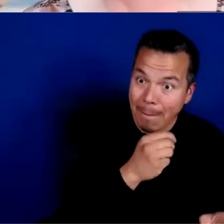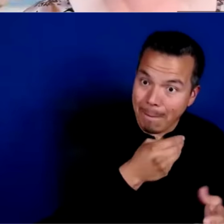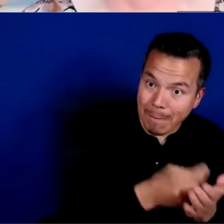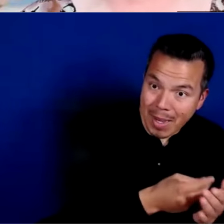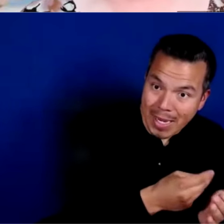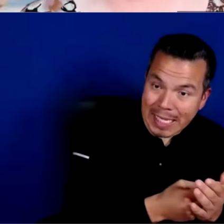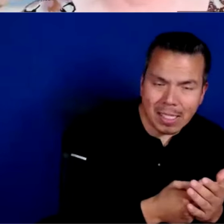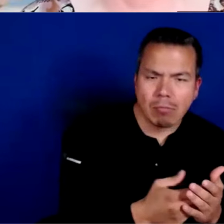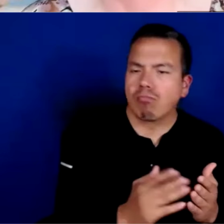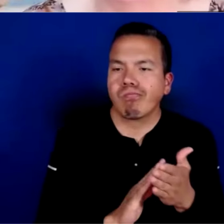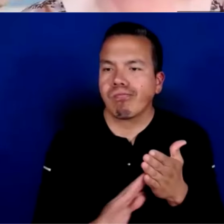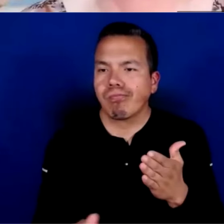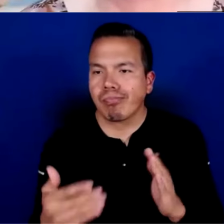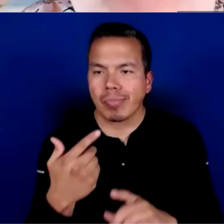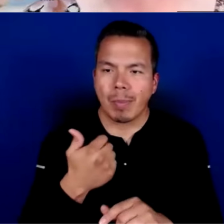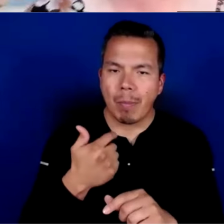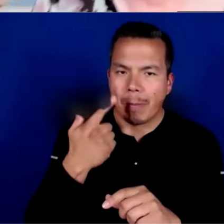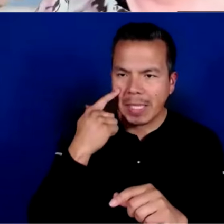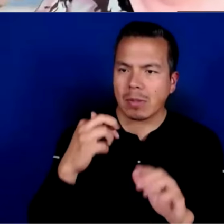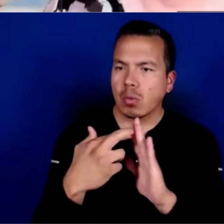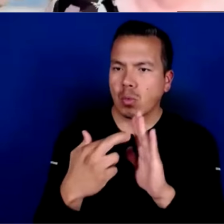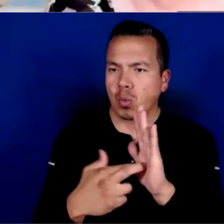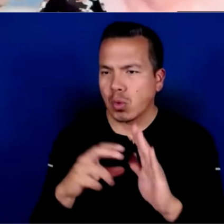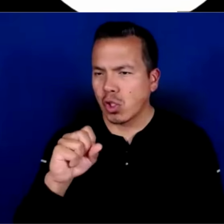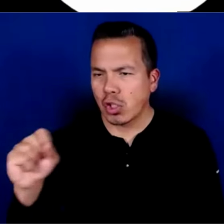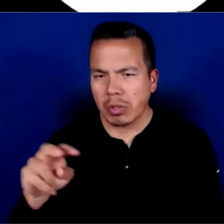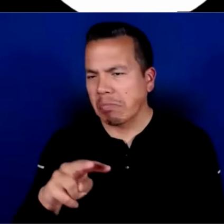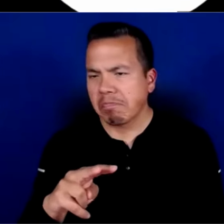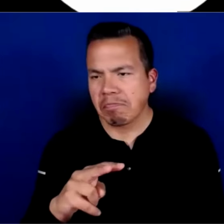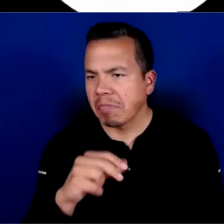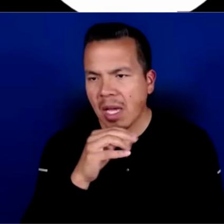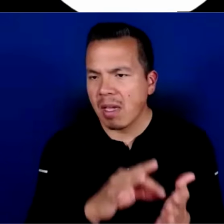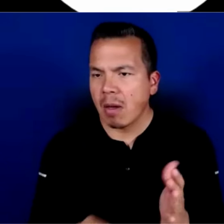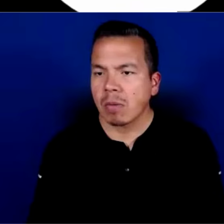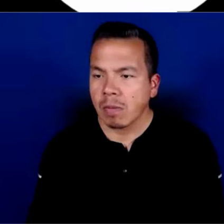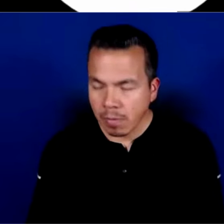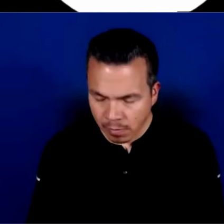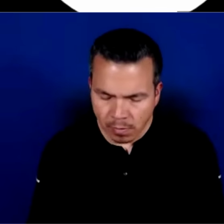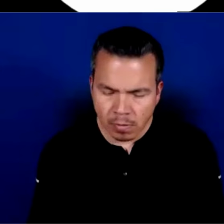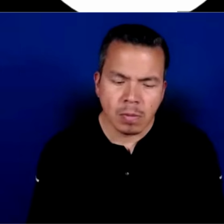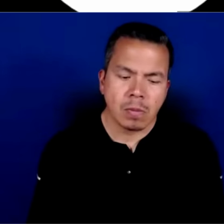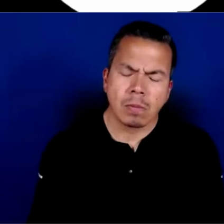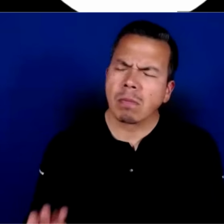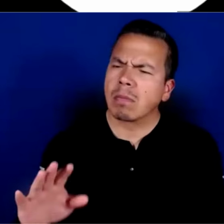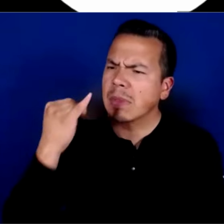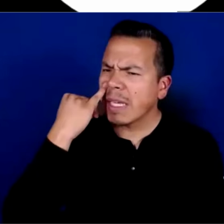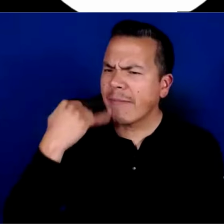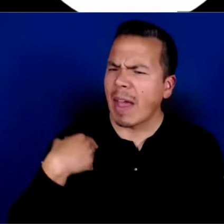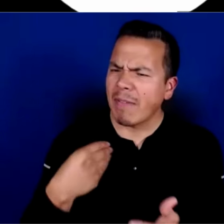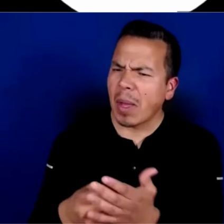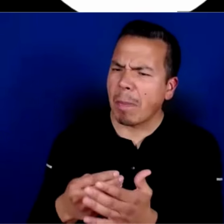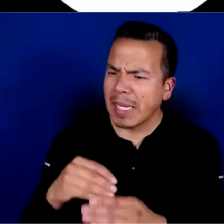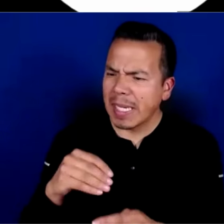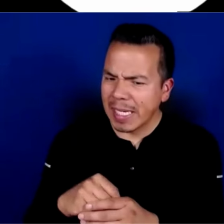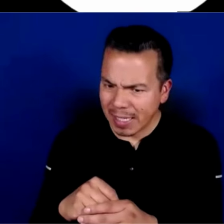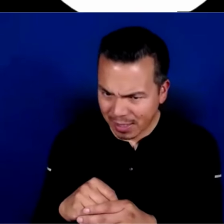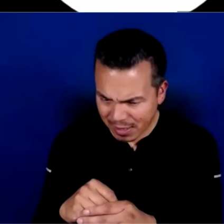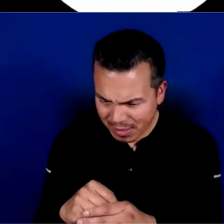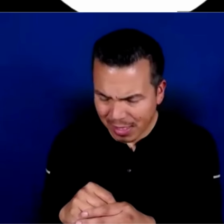excluded under the rules for Social Security. How about if you have money in a minor